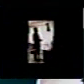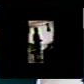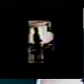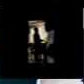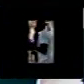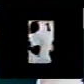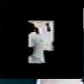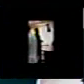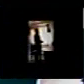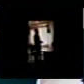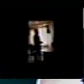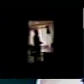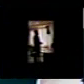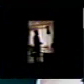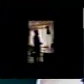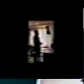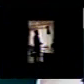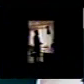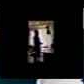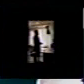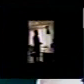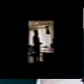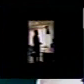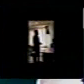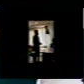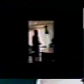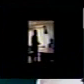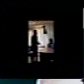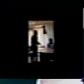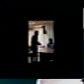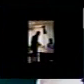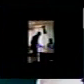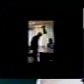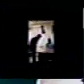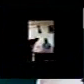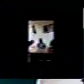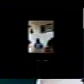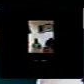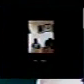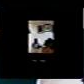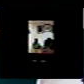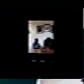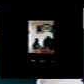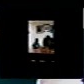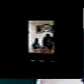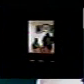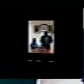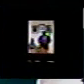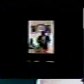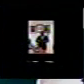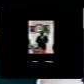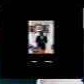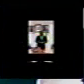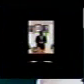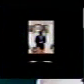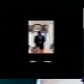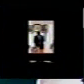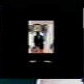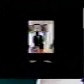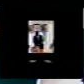me a thorn in the flesh, the messenger of Satan, to buffet